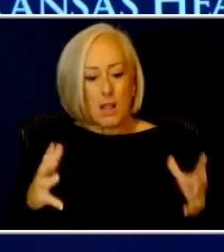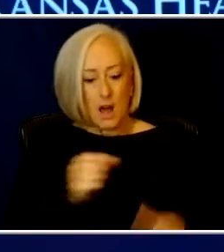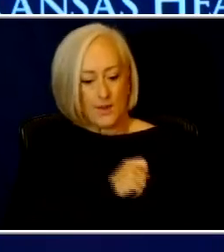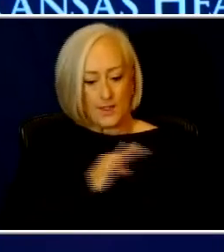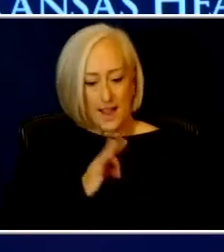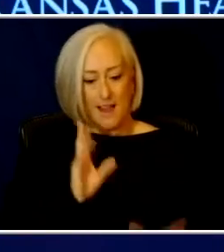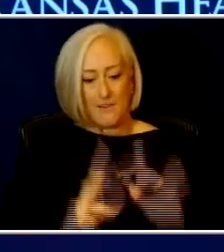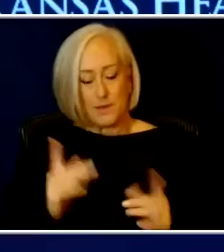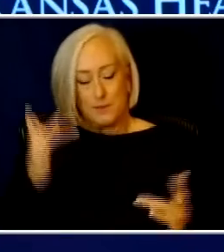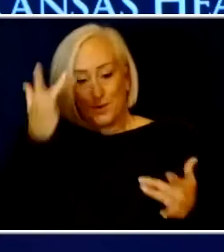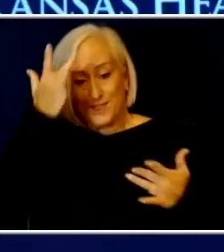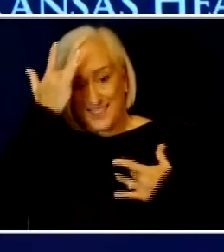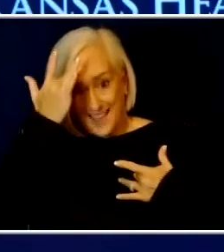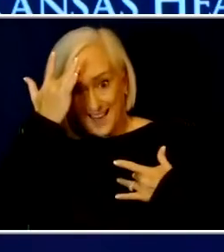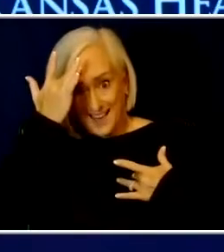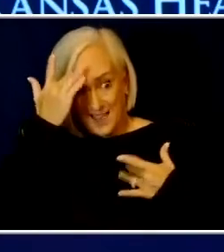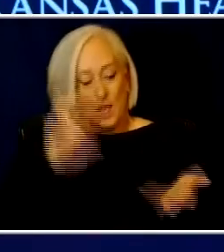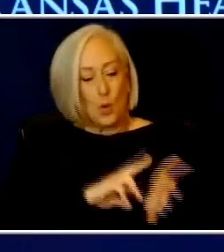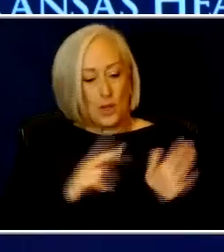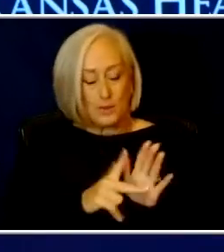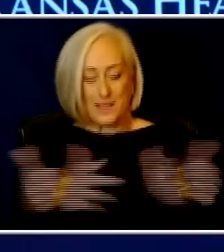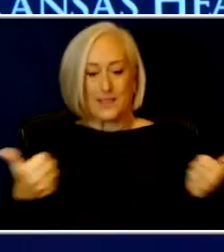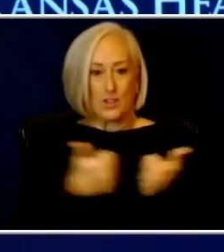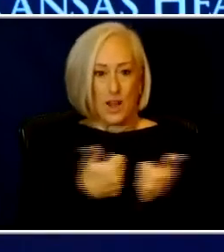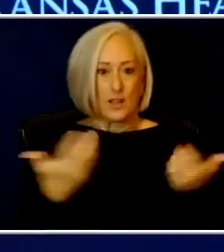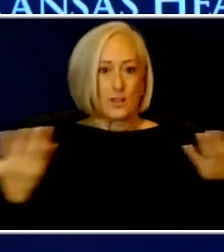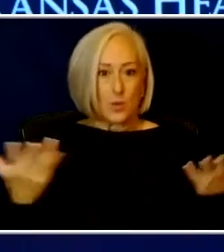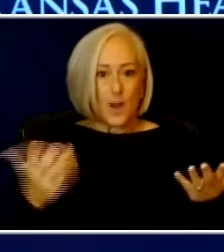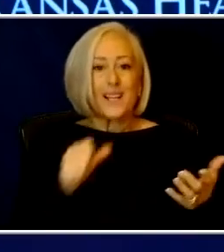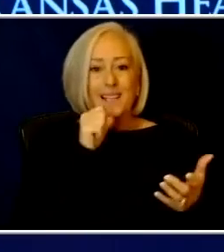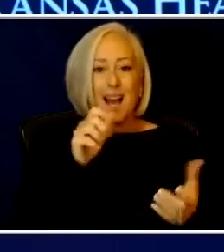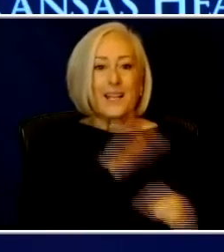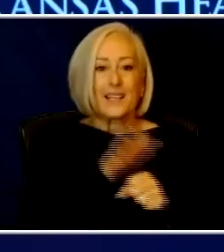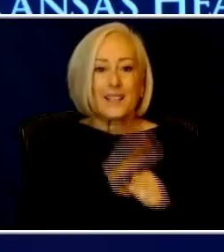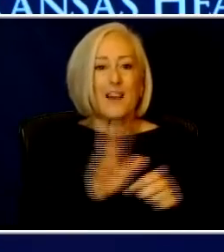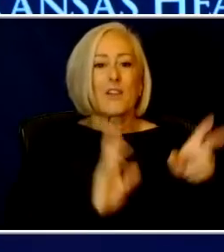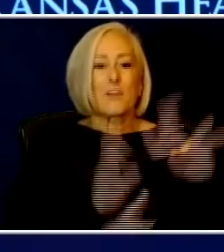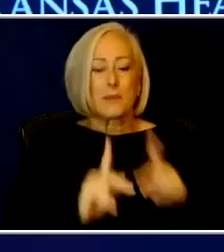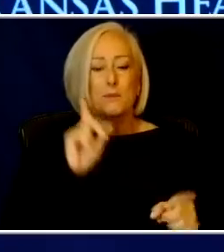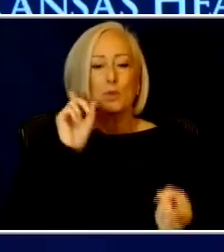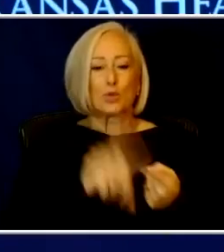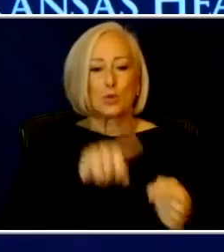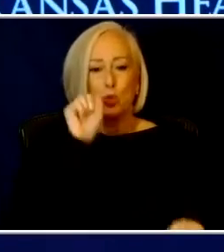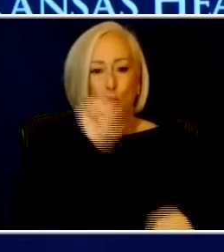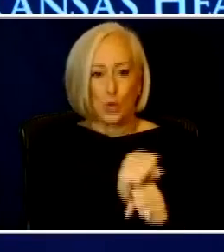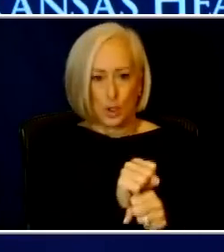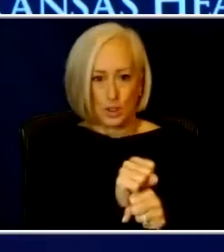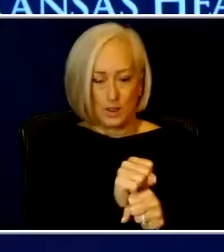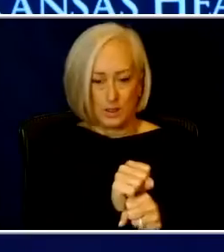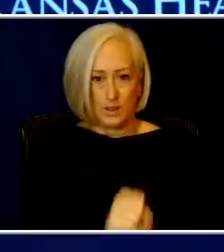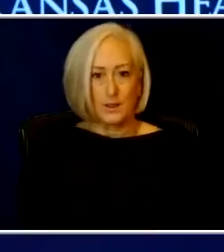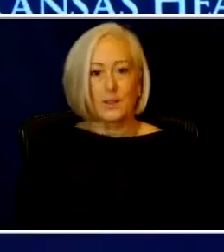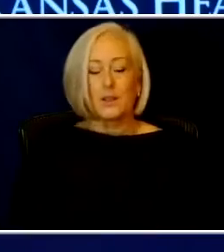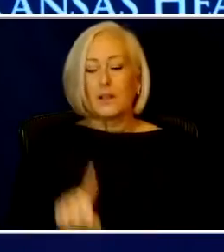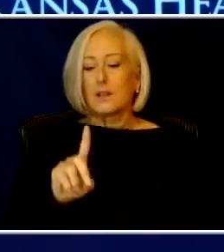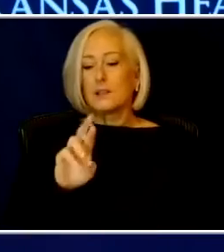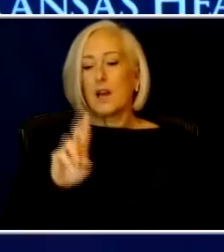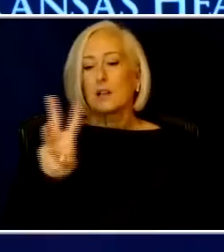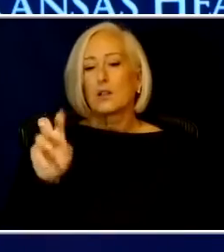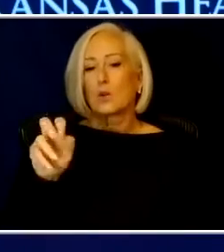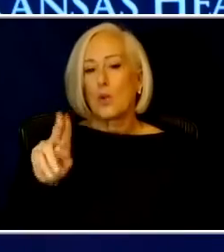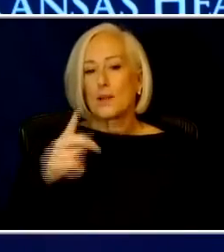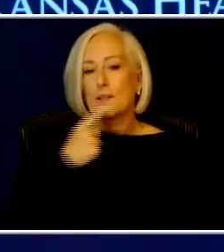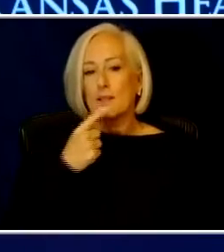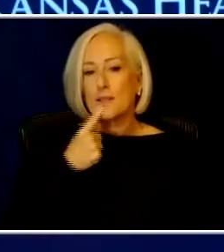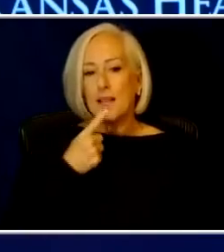is we just don't have enough folks to work, and I think it gets back to Dr. Watson's earlier point. If your ED